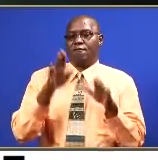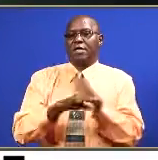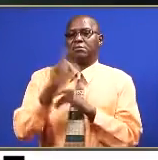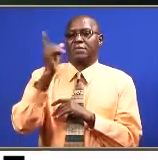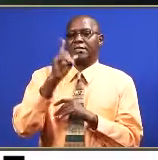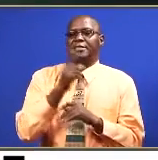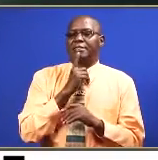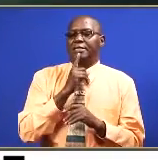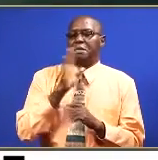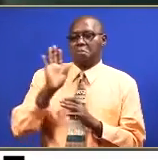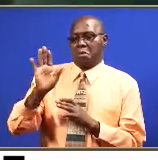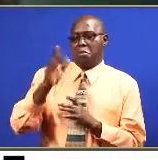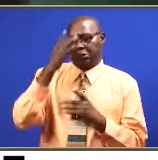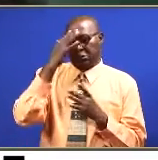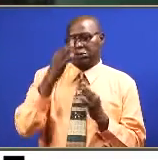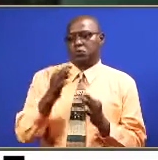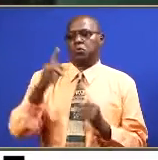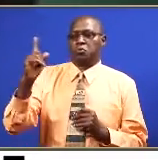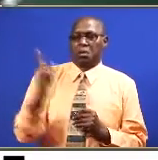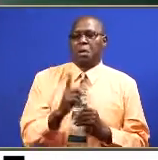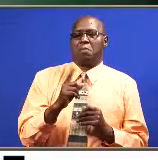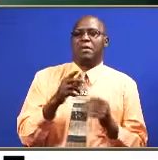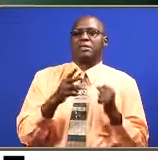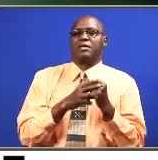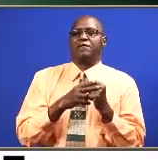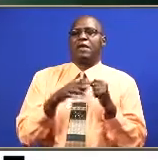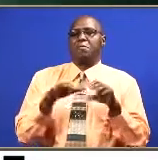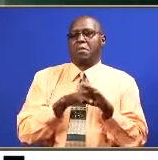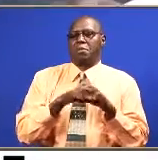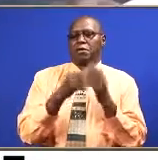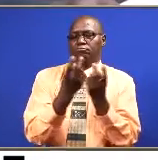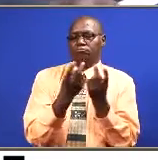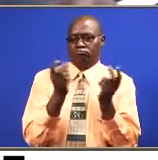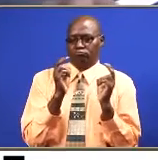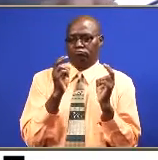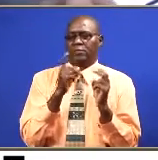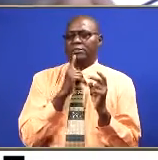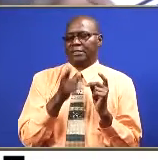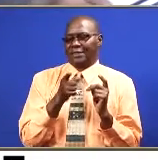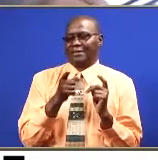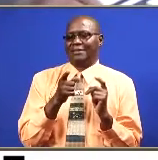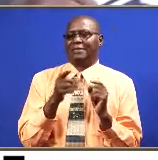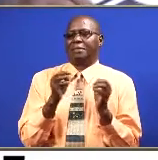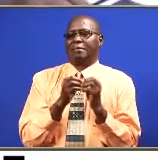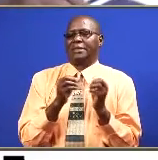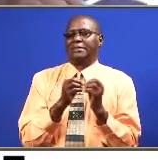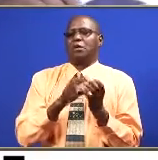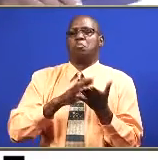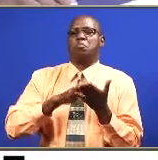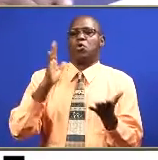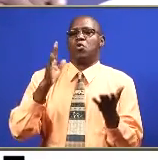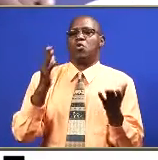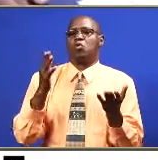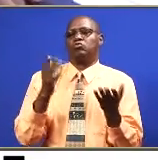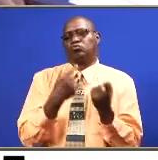his own decision to appear before the 7-member panel, describing the exercise as more of a conversation and not an